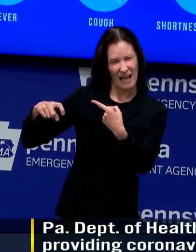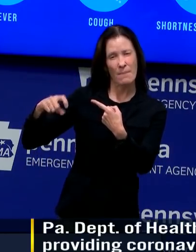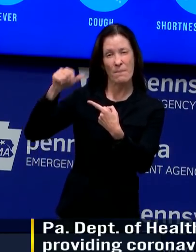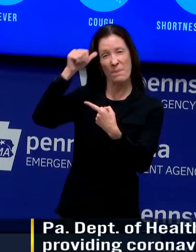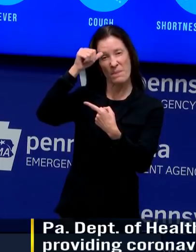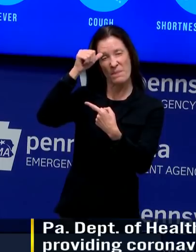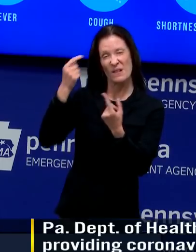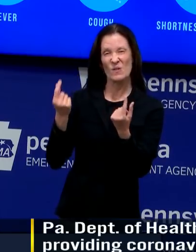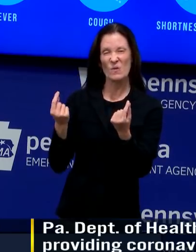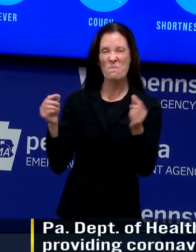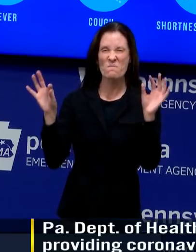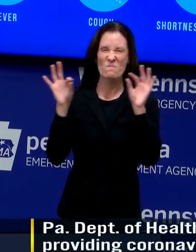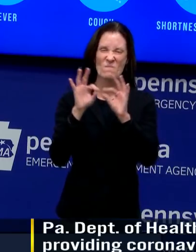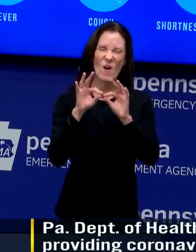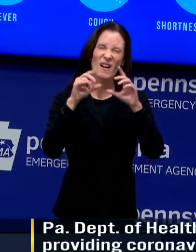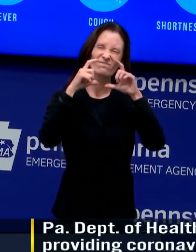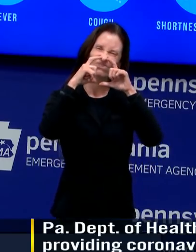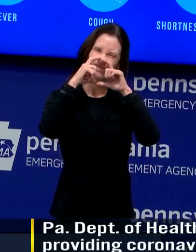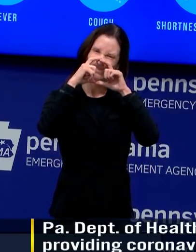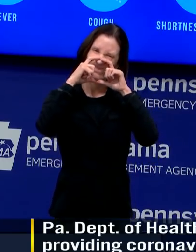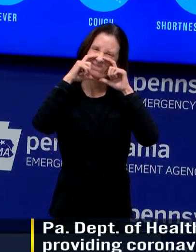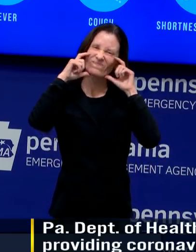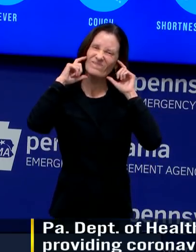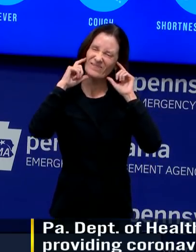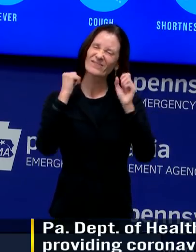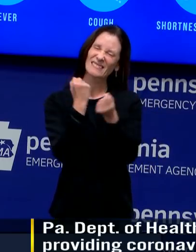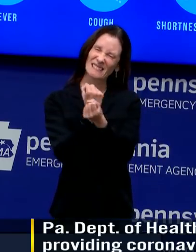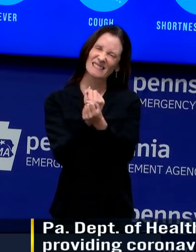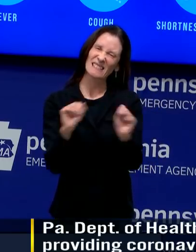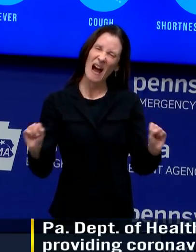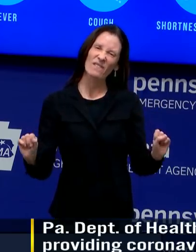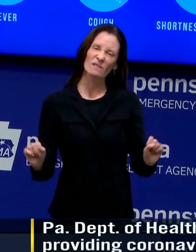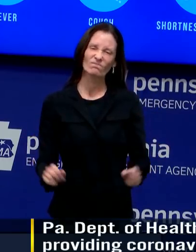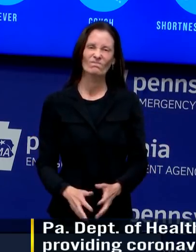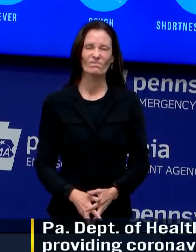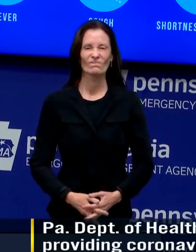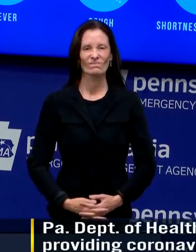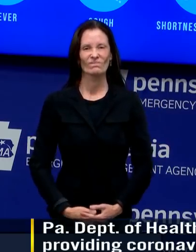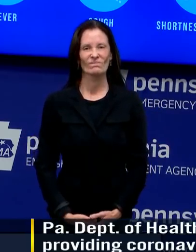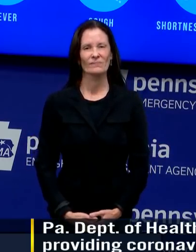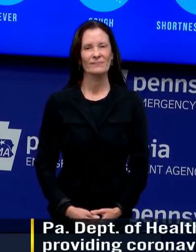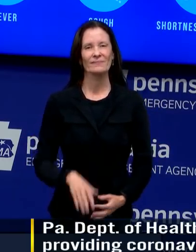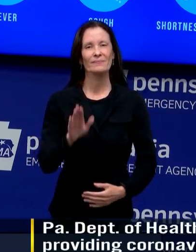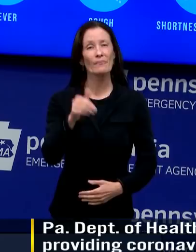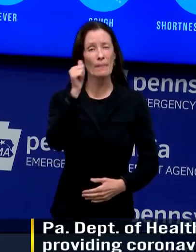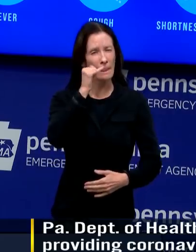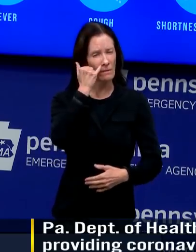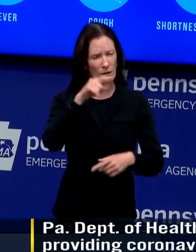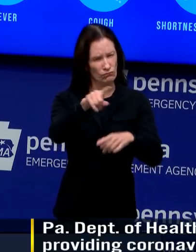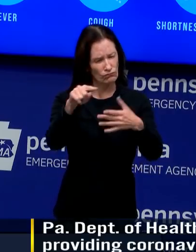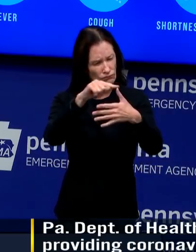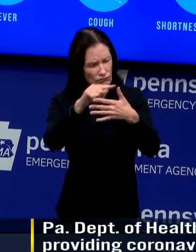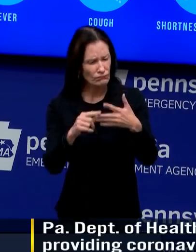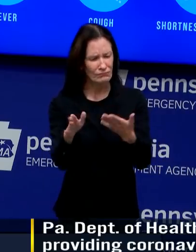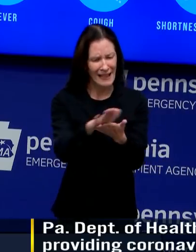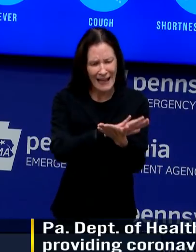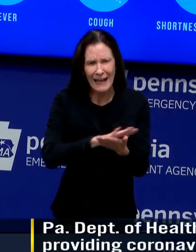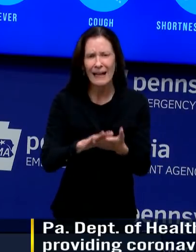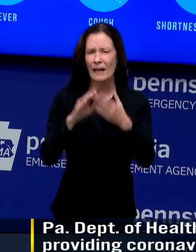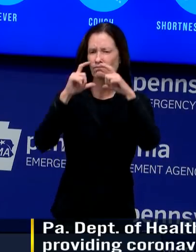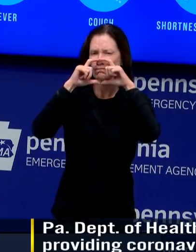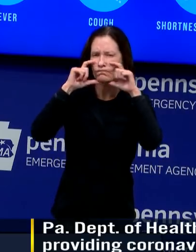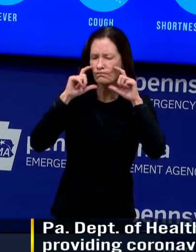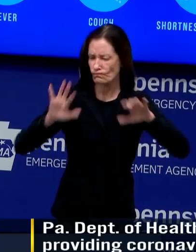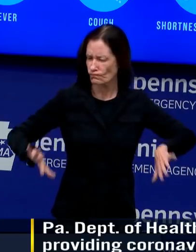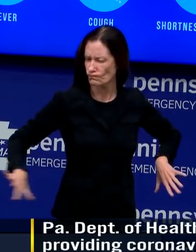others. These everyday prevention measures can help slow the spread of the dangerous virus,